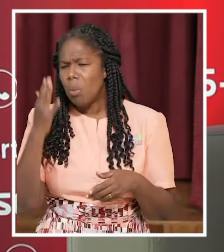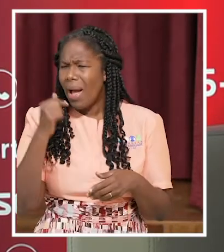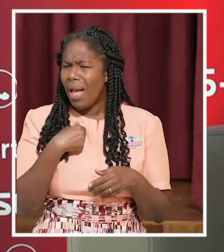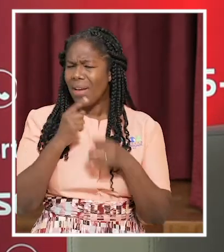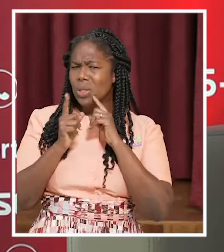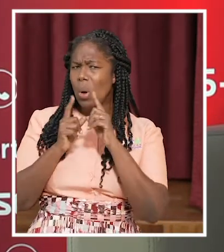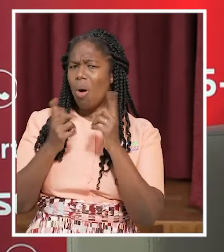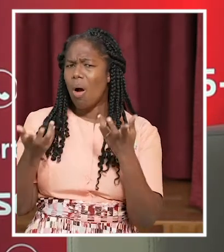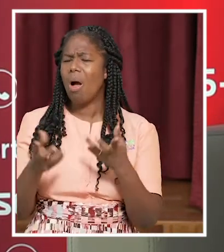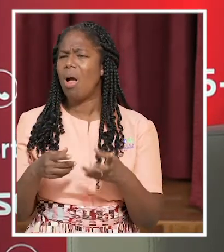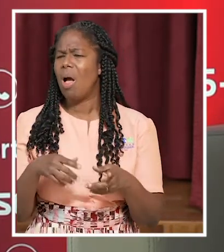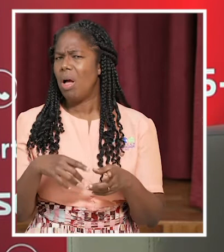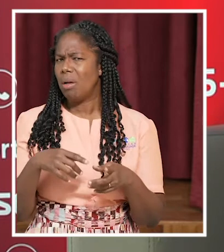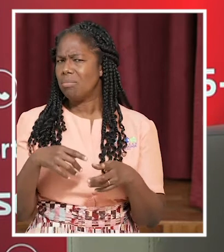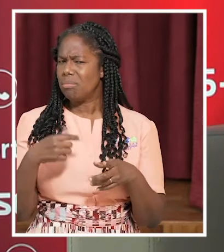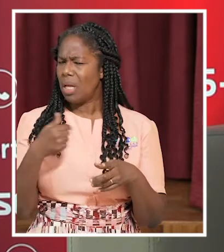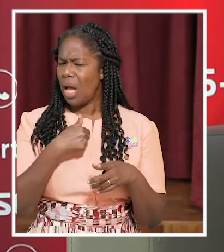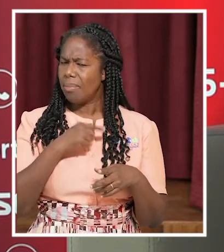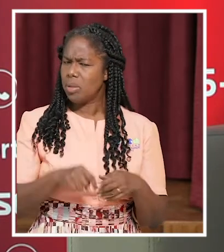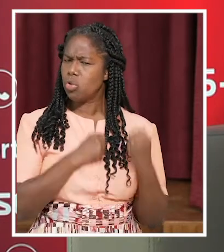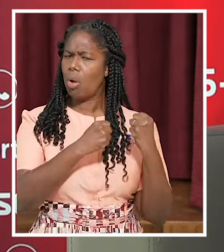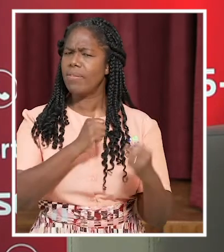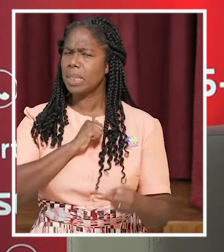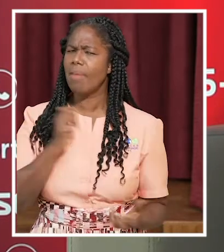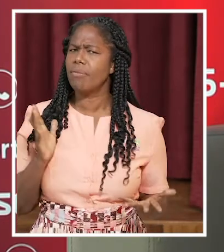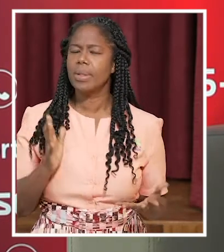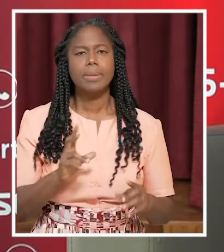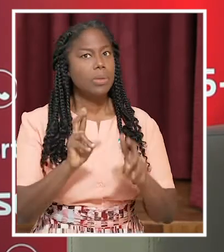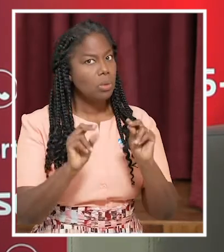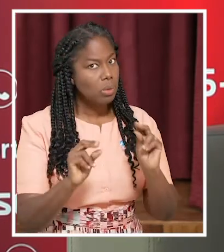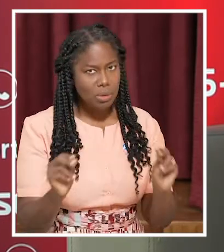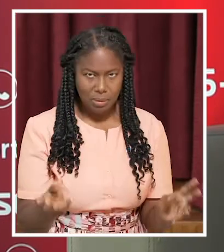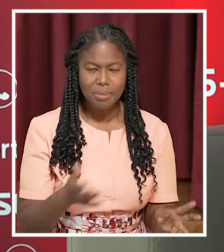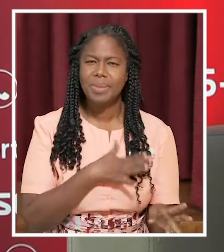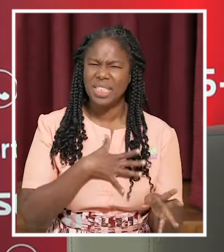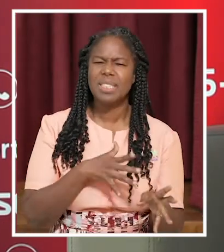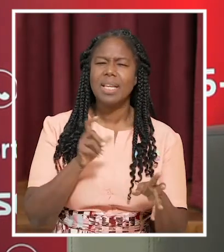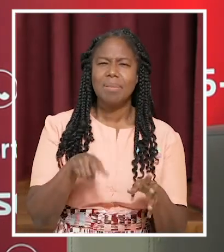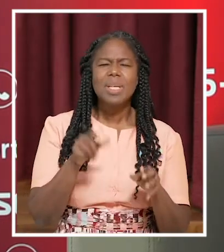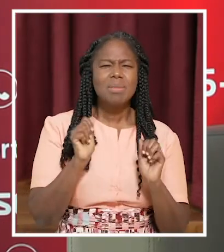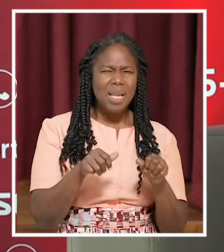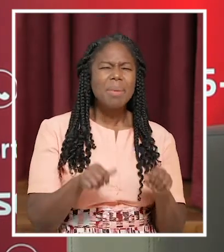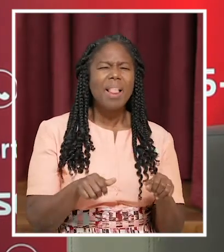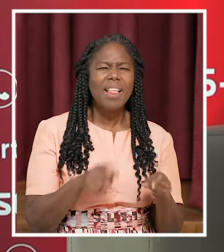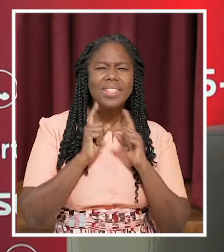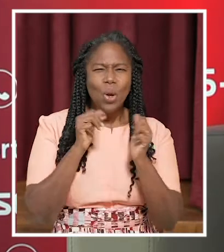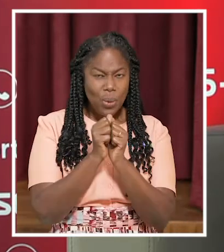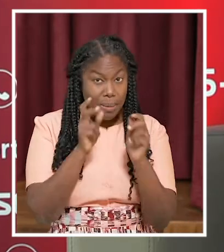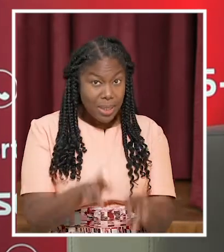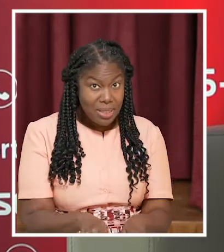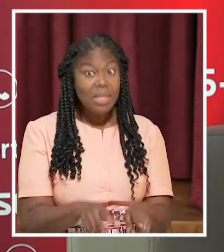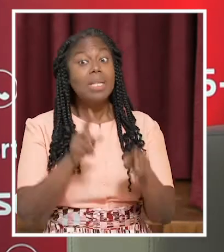it needs to really be put across in such a way that this person is there to listen, this person is objective, you can